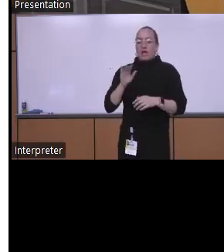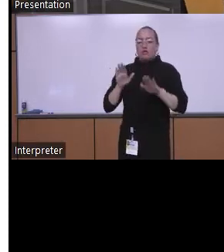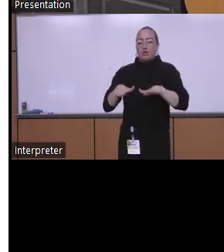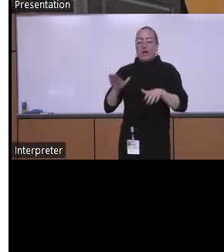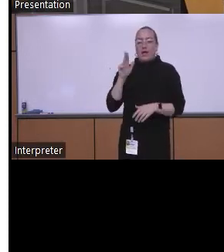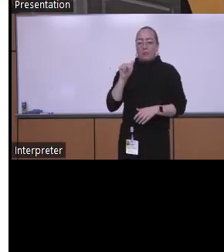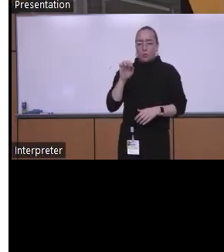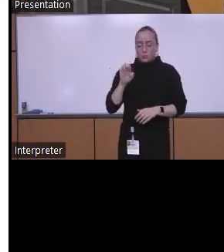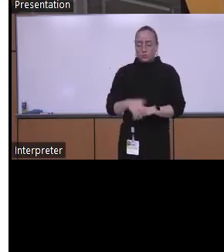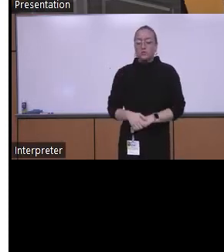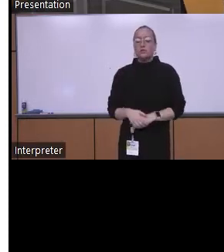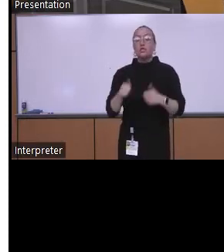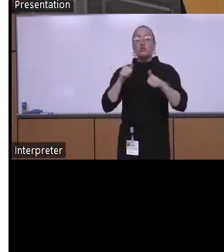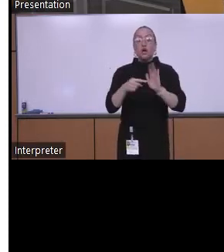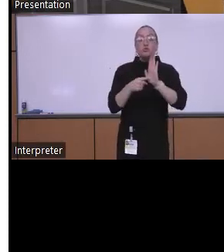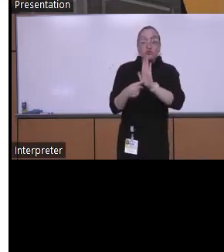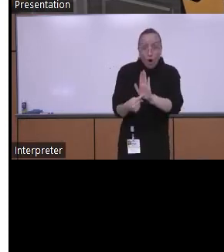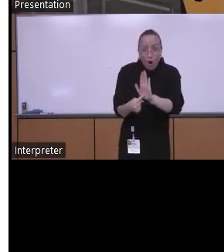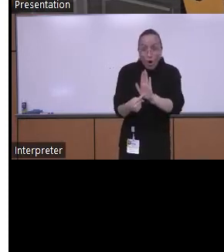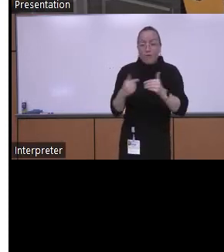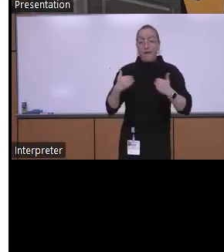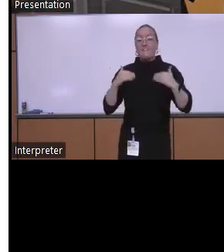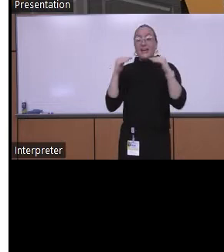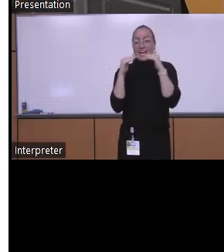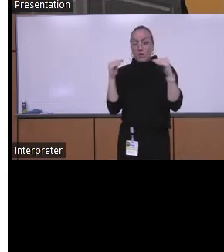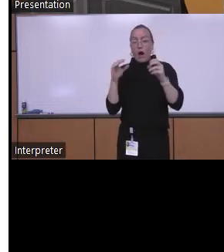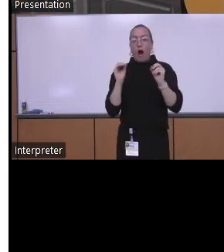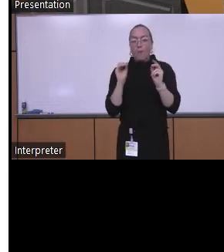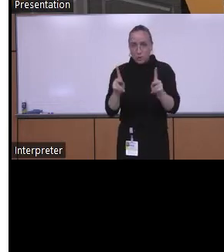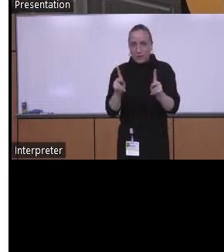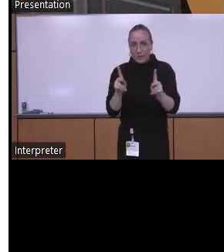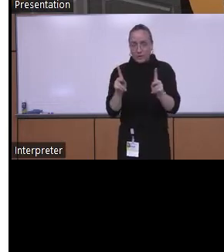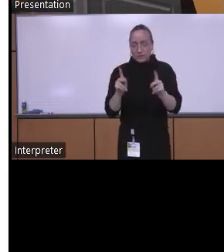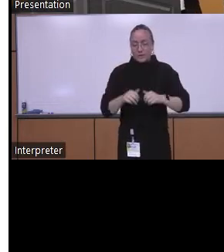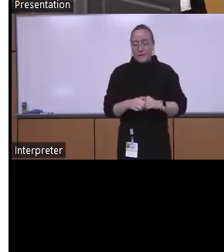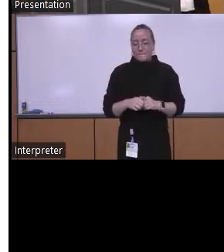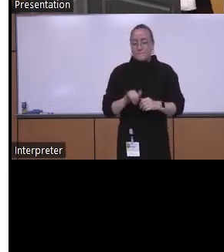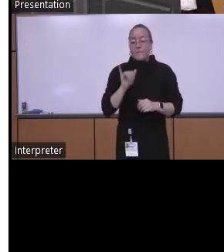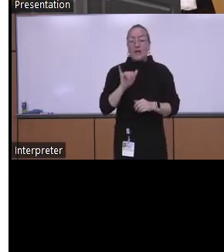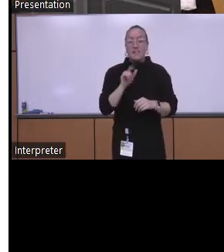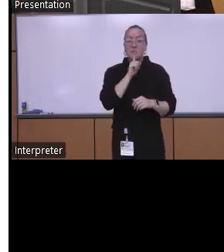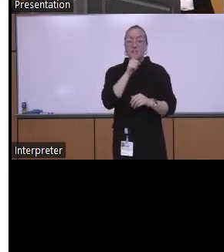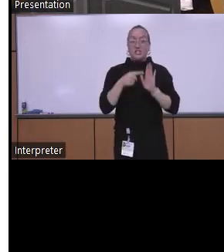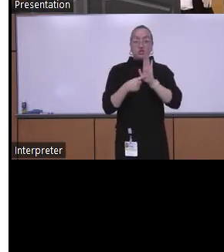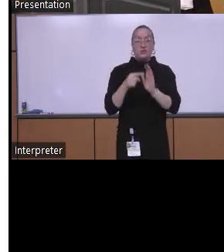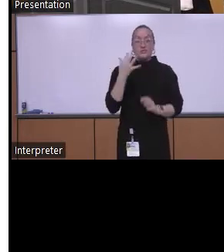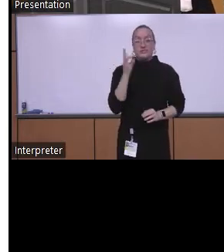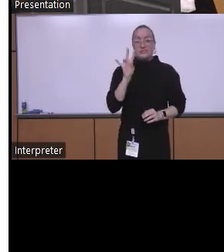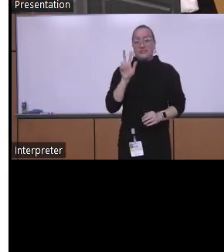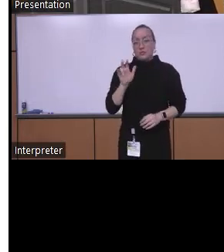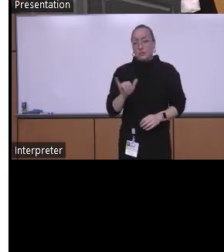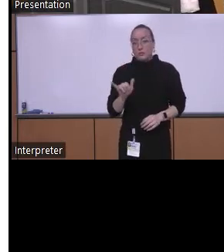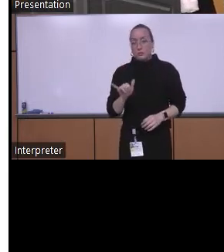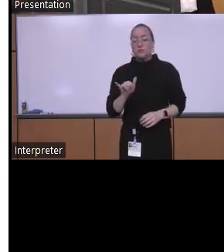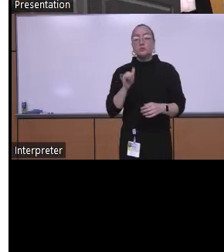an agenda trying to show that child abuse is an equal opportunity offender. And this tension was abundantly evident in the 1973 hearings. So, for instance, the